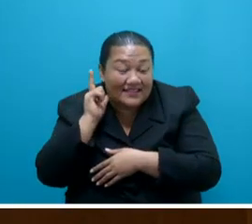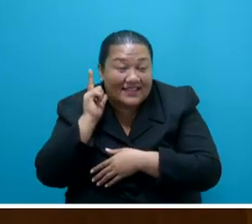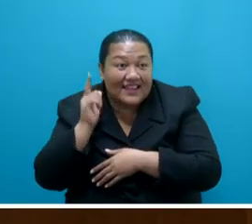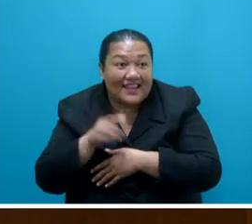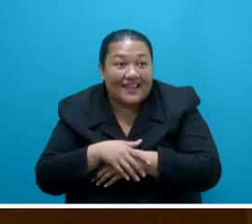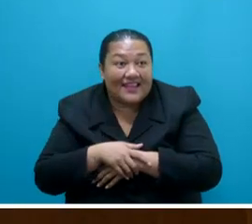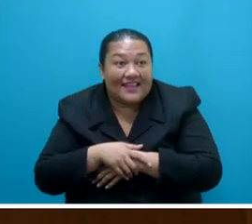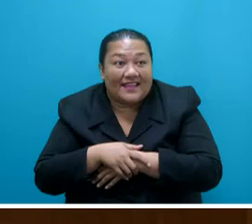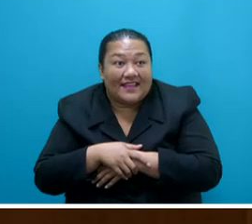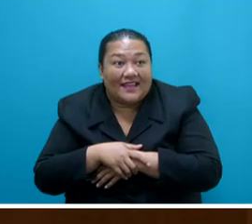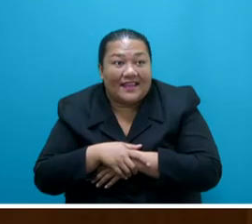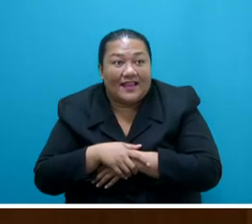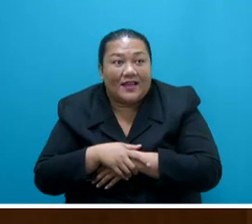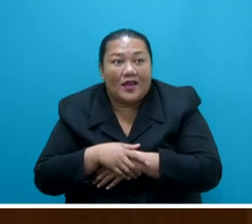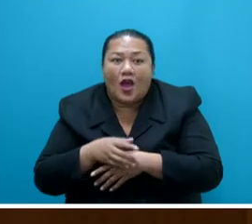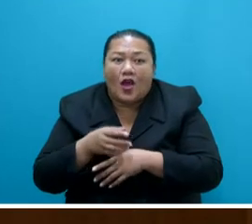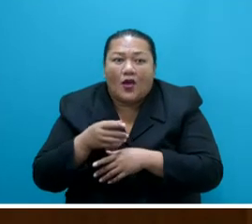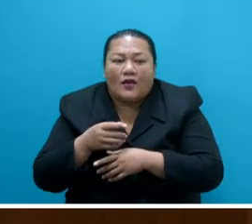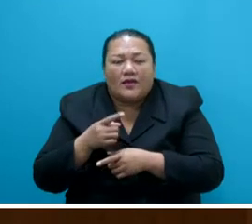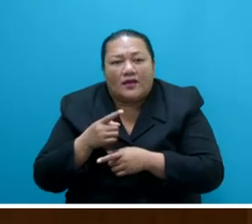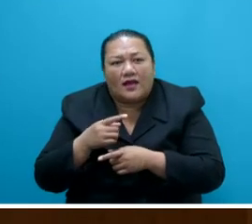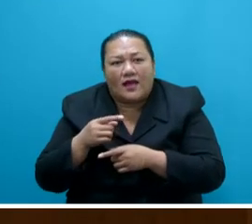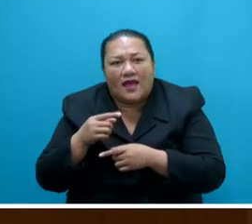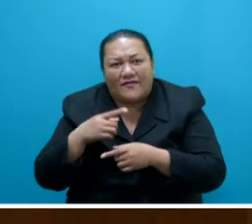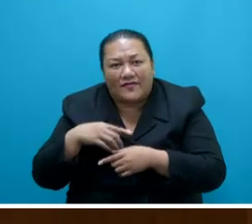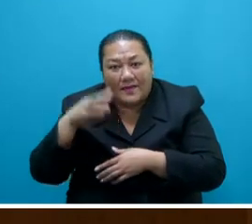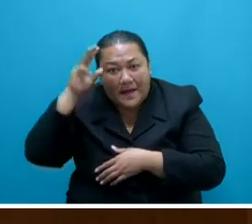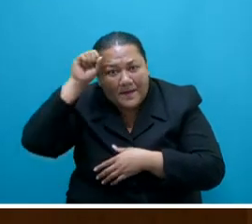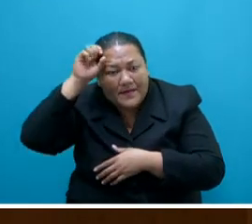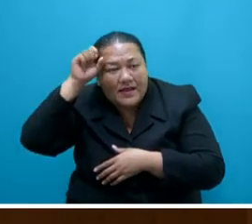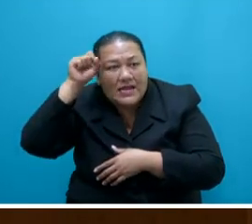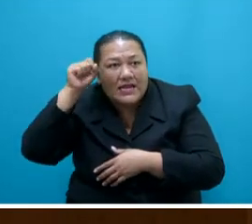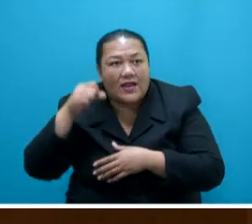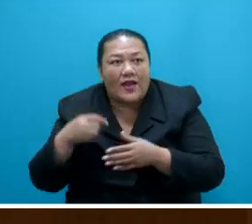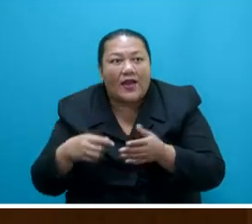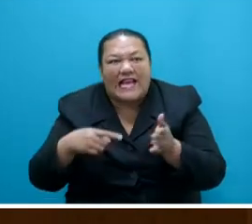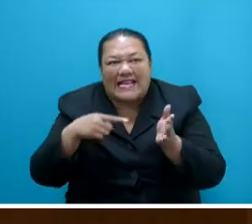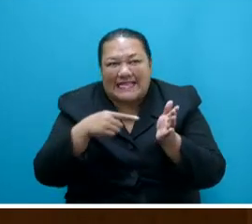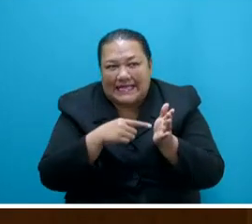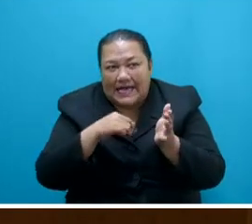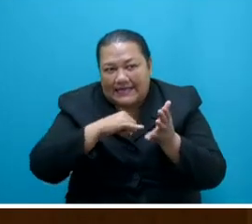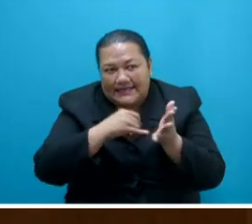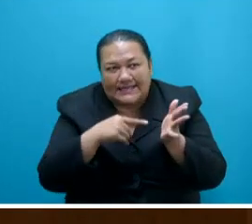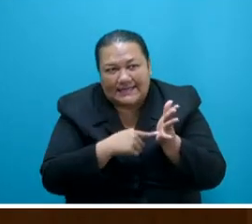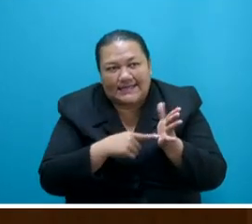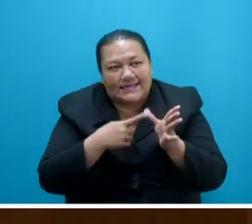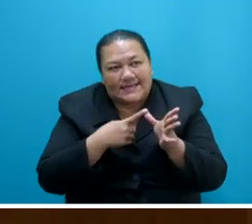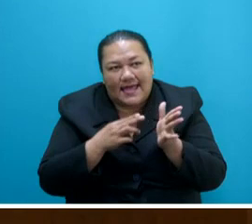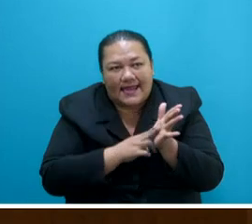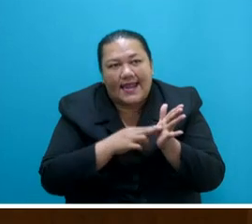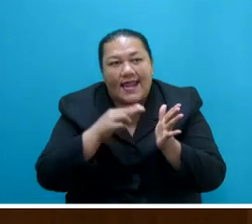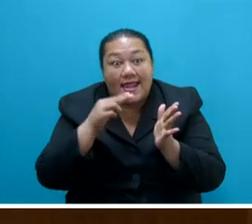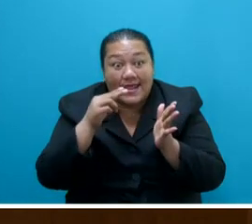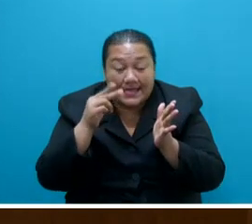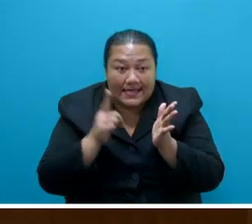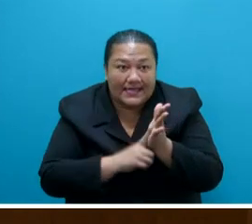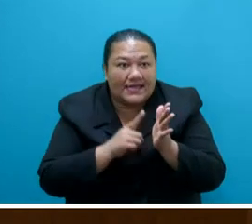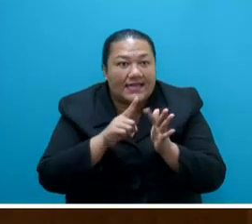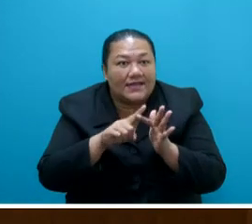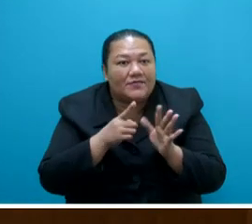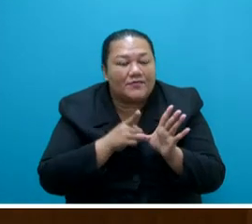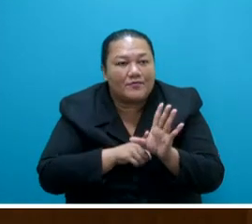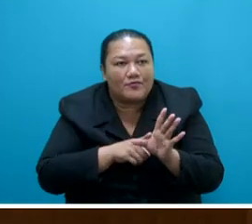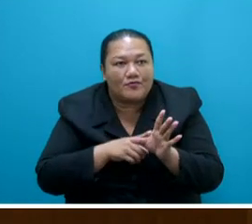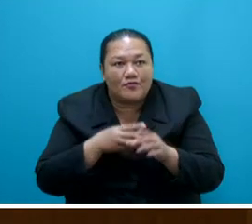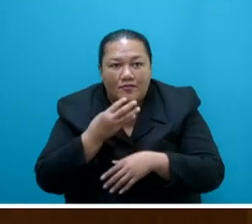and legacy of Captain Stanley Brown, the first ever commander of the Fijian Navy, and a man I was proud to call my